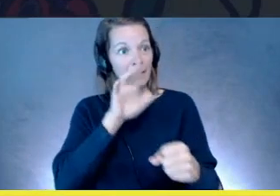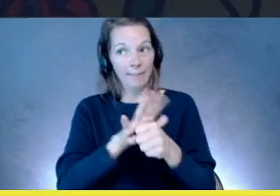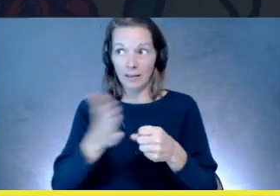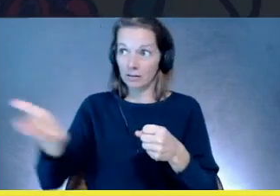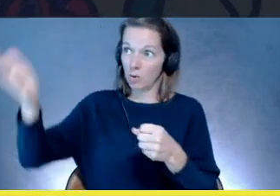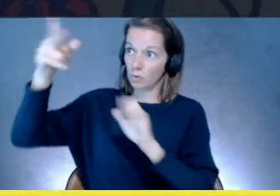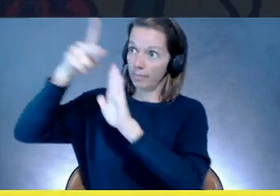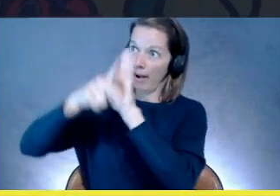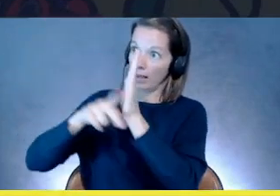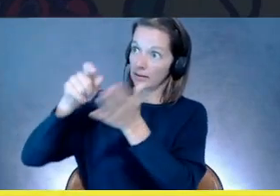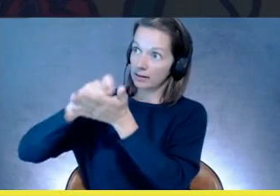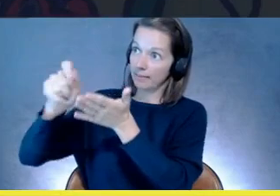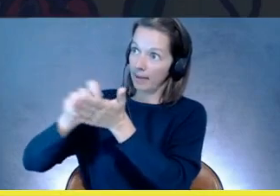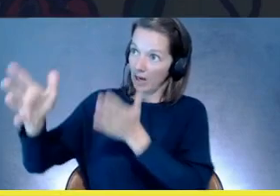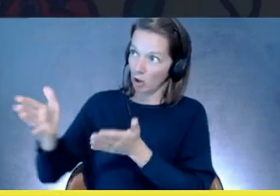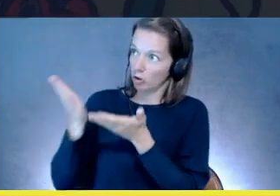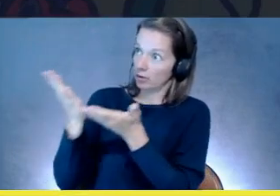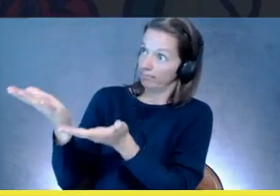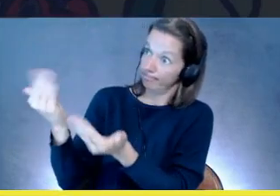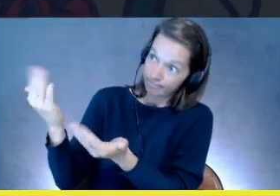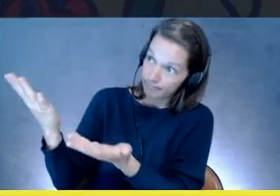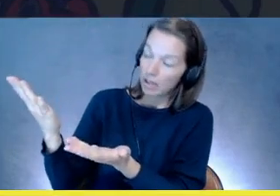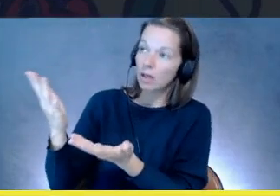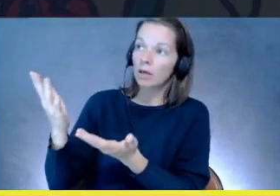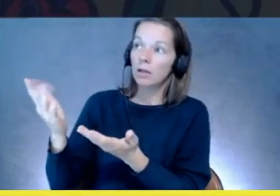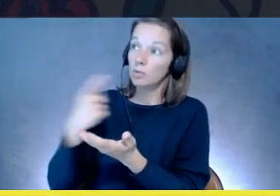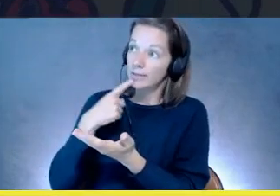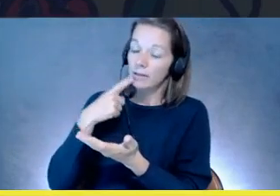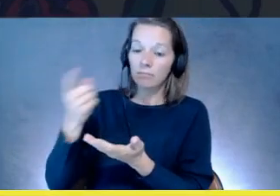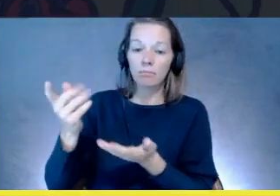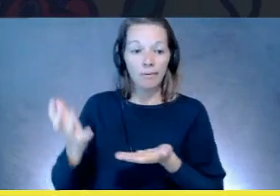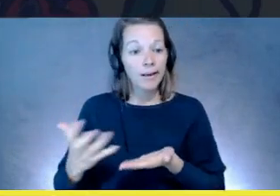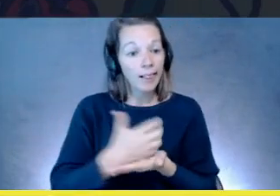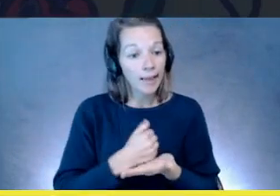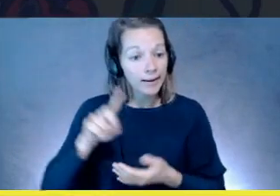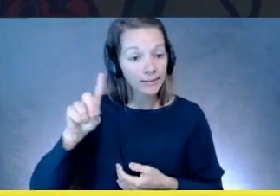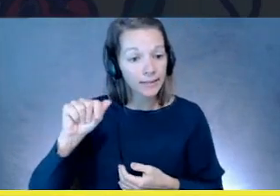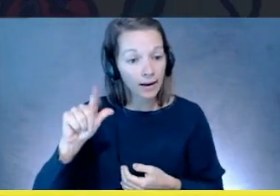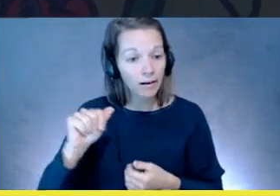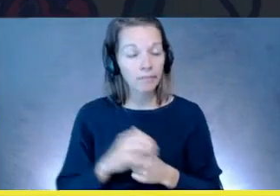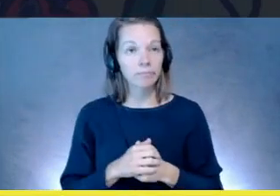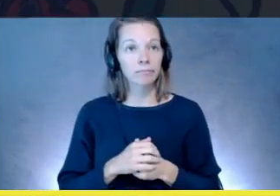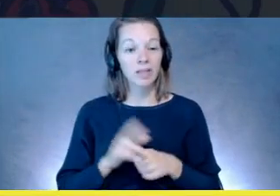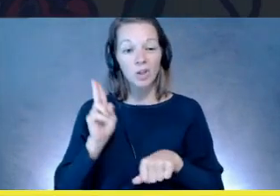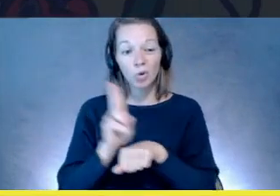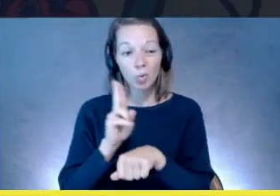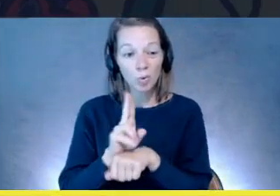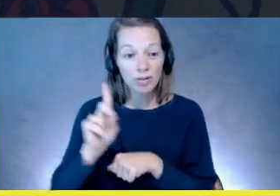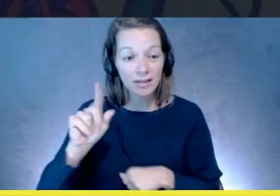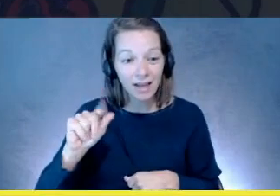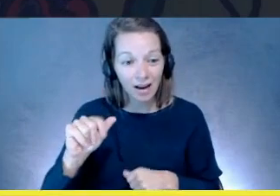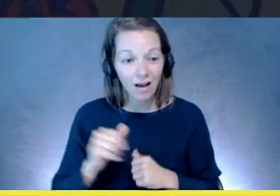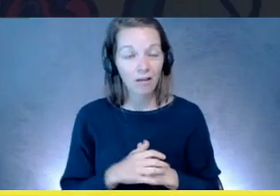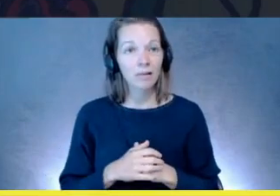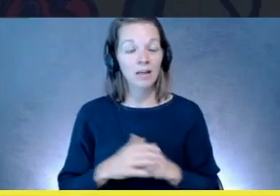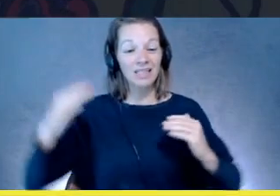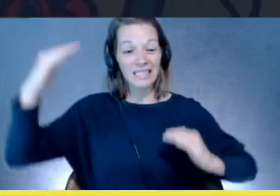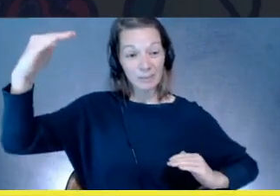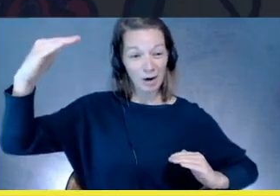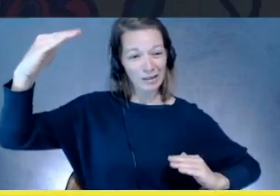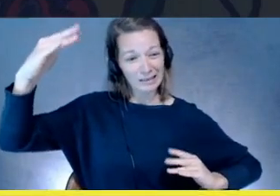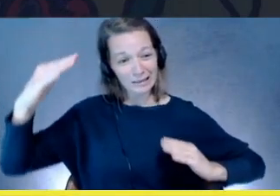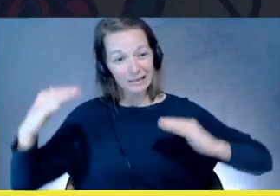policymakers to collect data, to use the data to eliminate disparities, especially as they are related